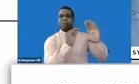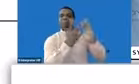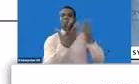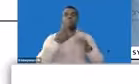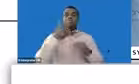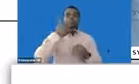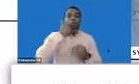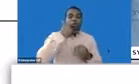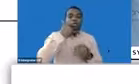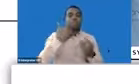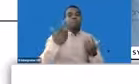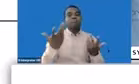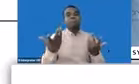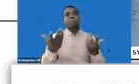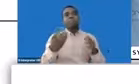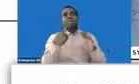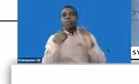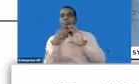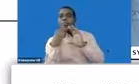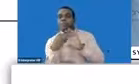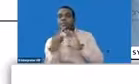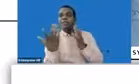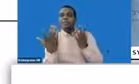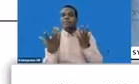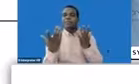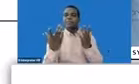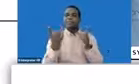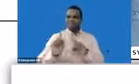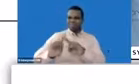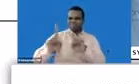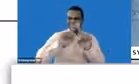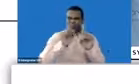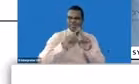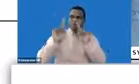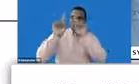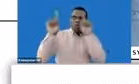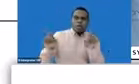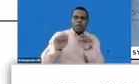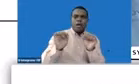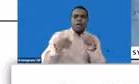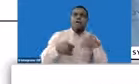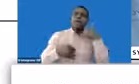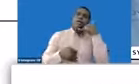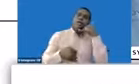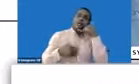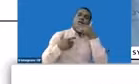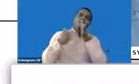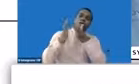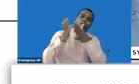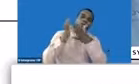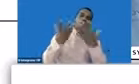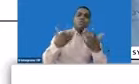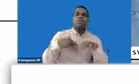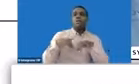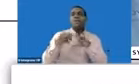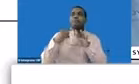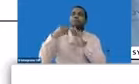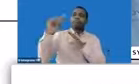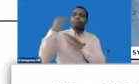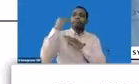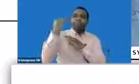it also has some recommendations about responding to feedback. It's